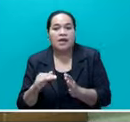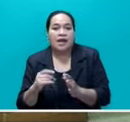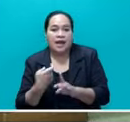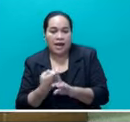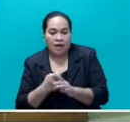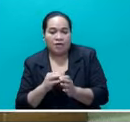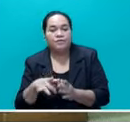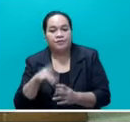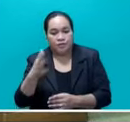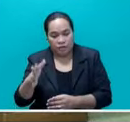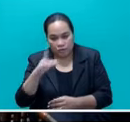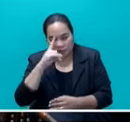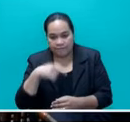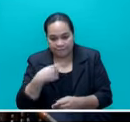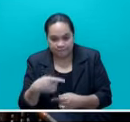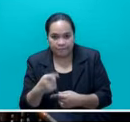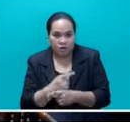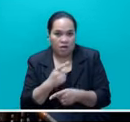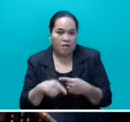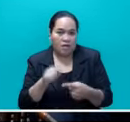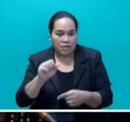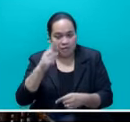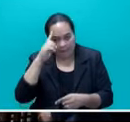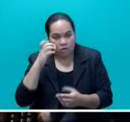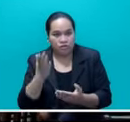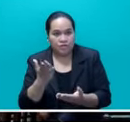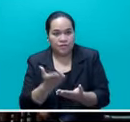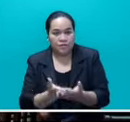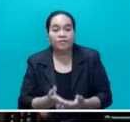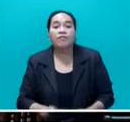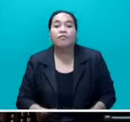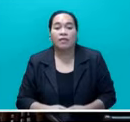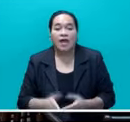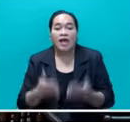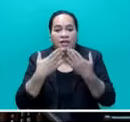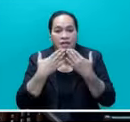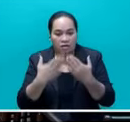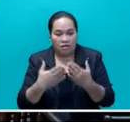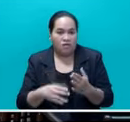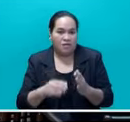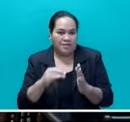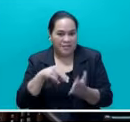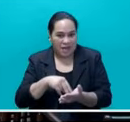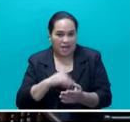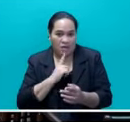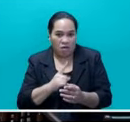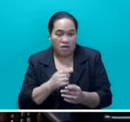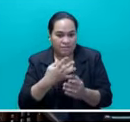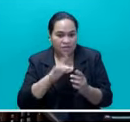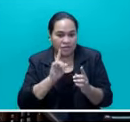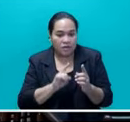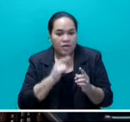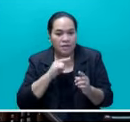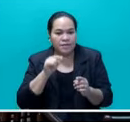You have the floor. Thank you, Mr. Speaker. Sir, Mr. Speaker, sir, pursuant to Standing Order 51, I move the Interpretation